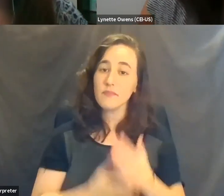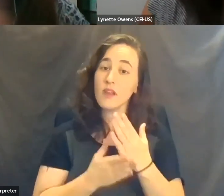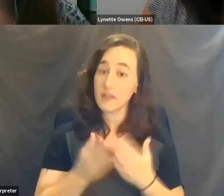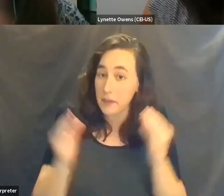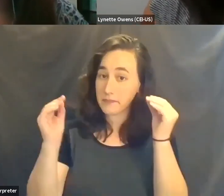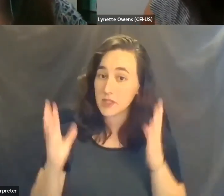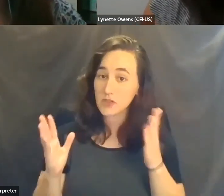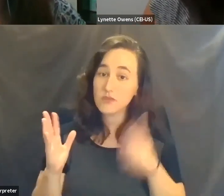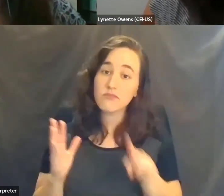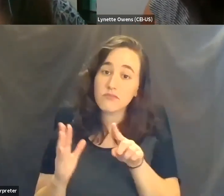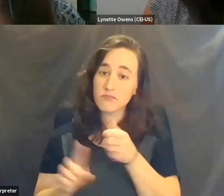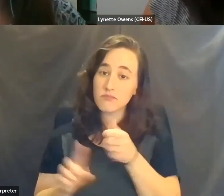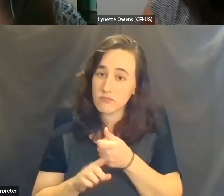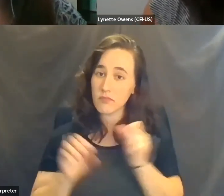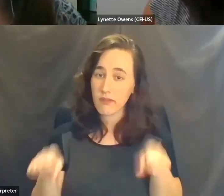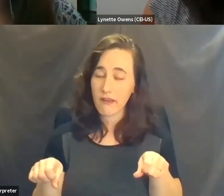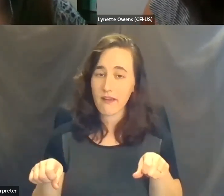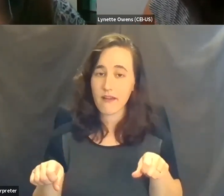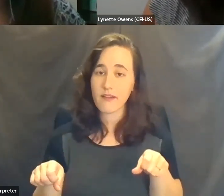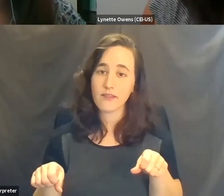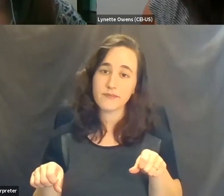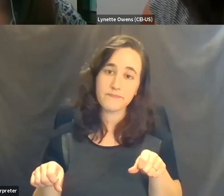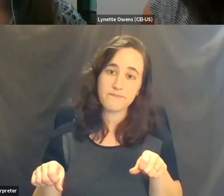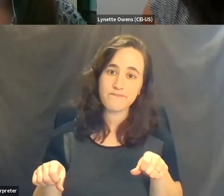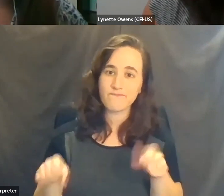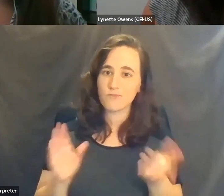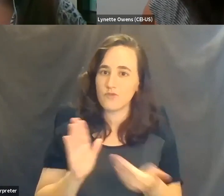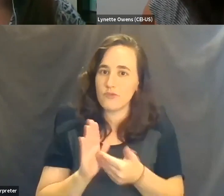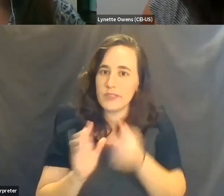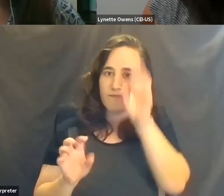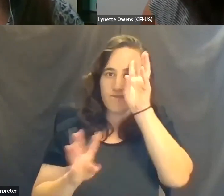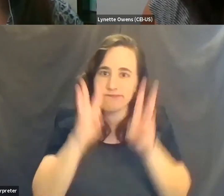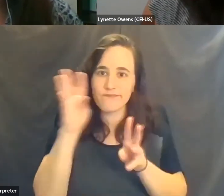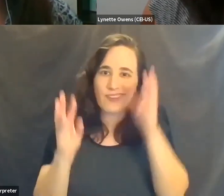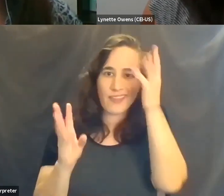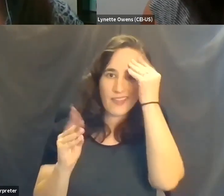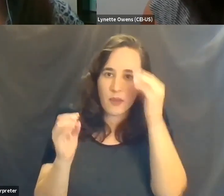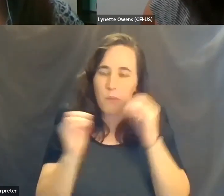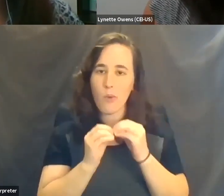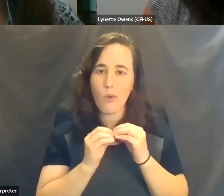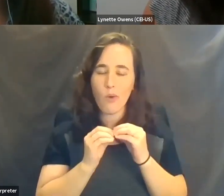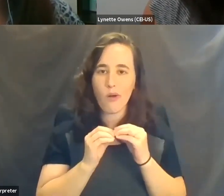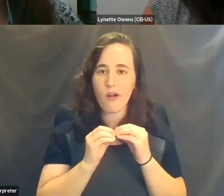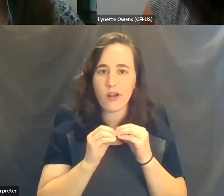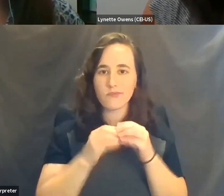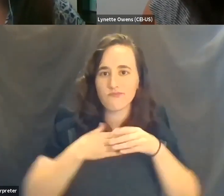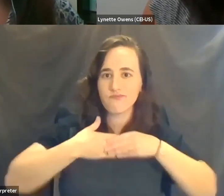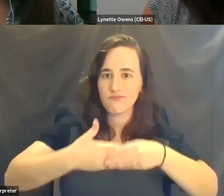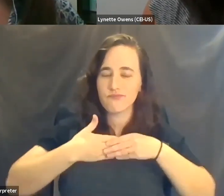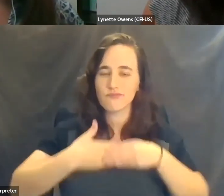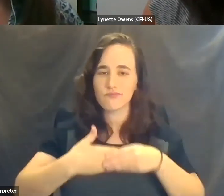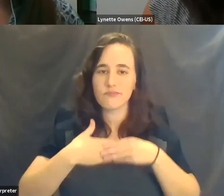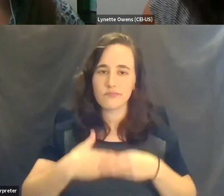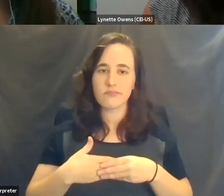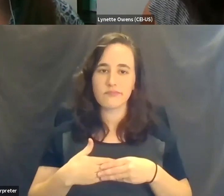to right now, really reimagine and think outside of all possibility or